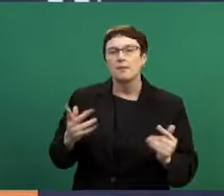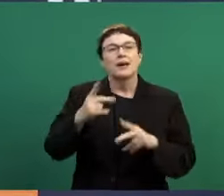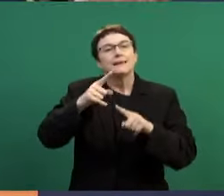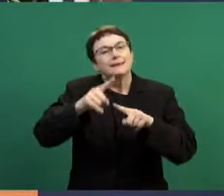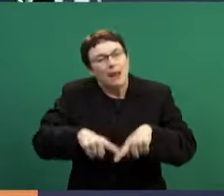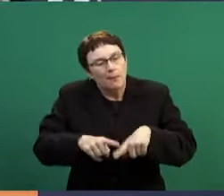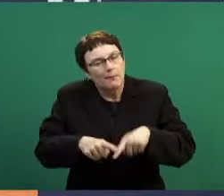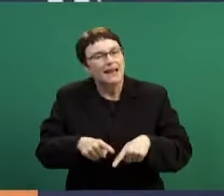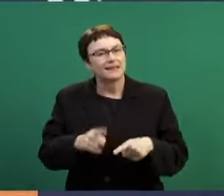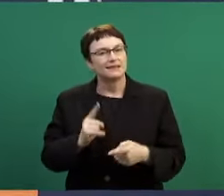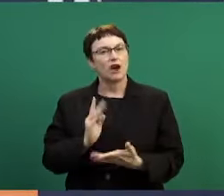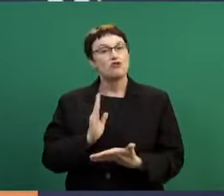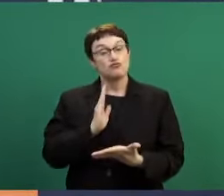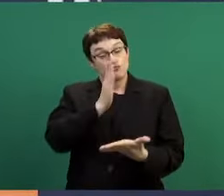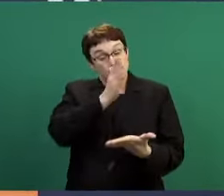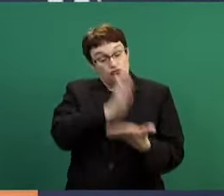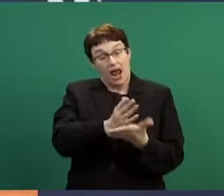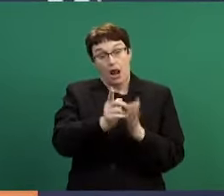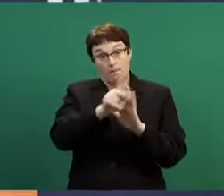rate and the